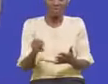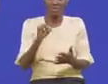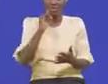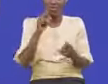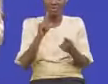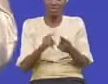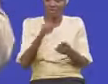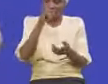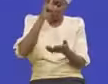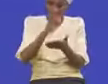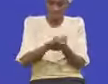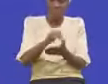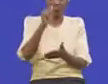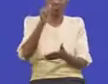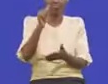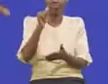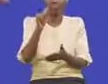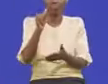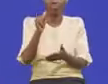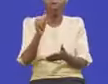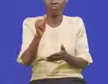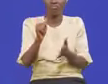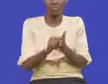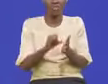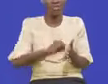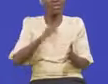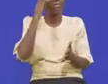Nui kela okola kareji.